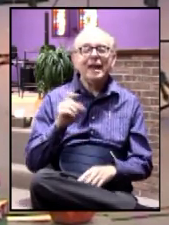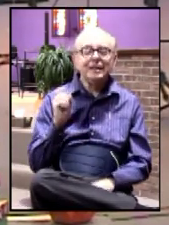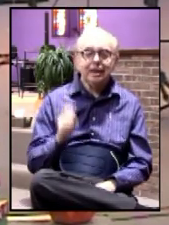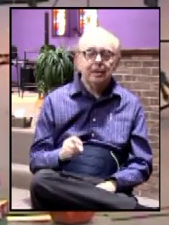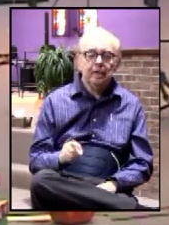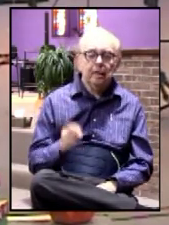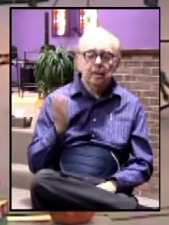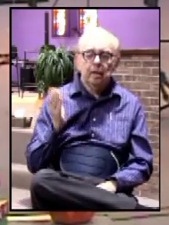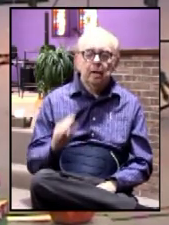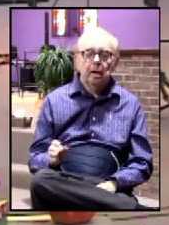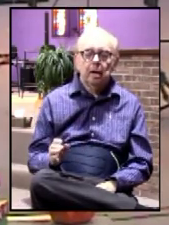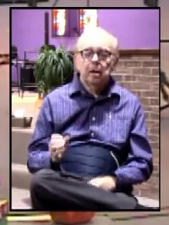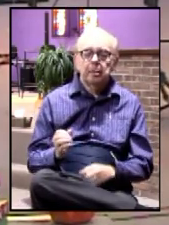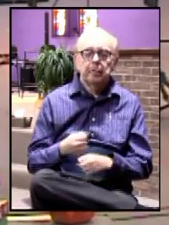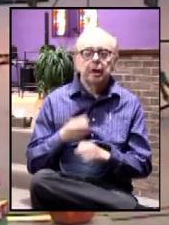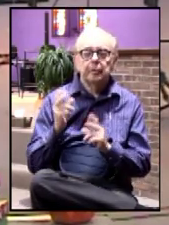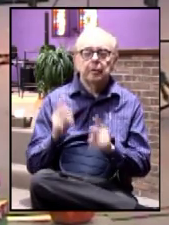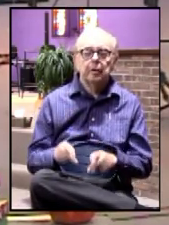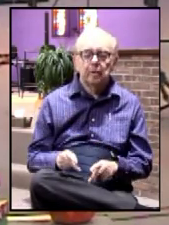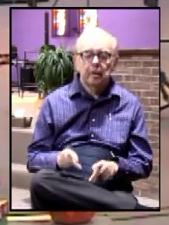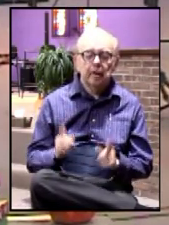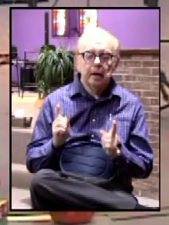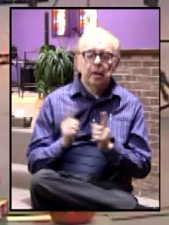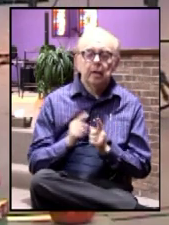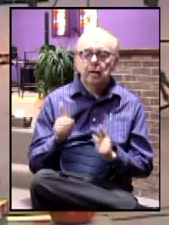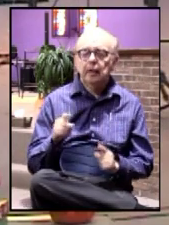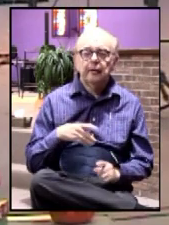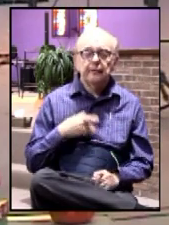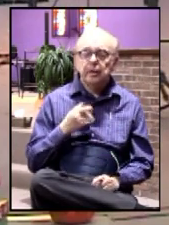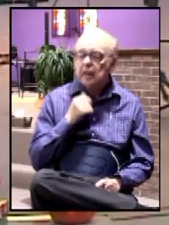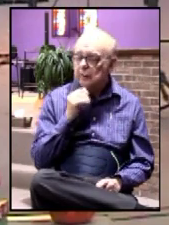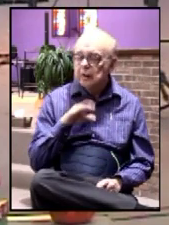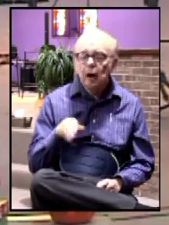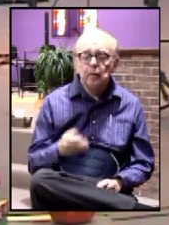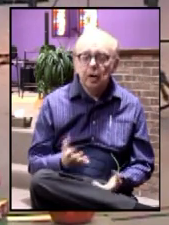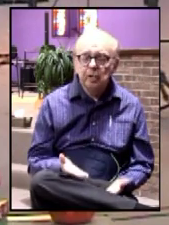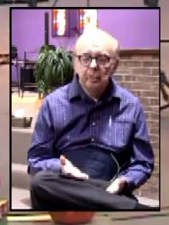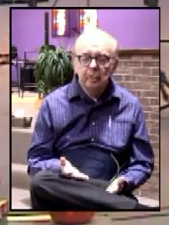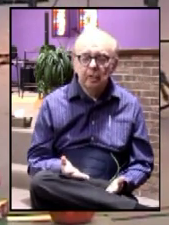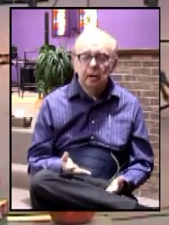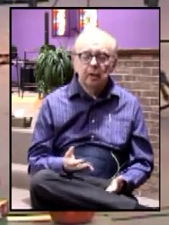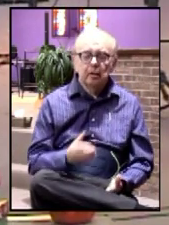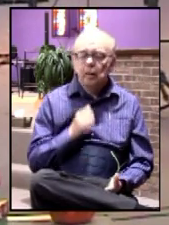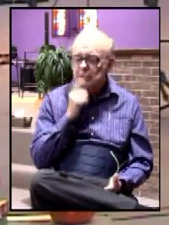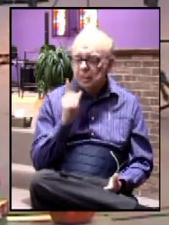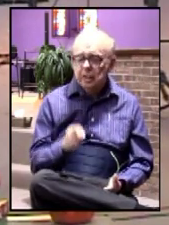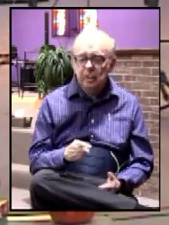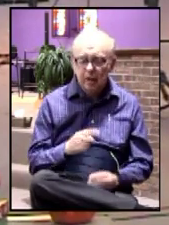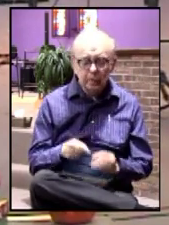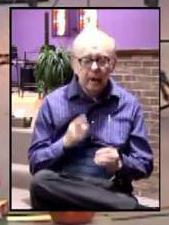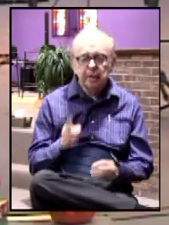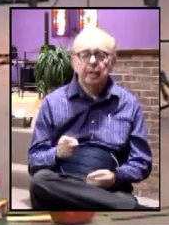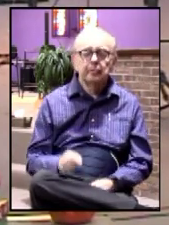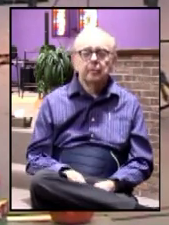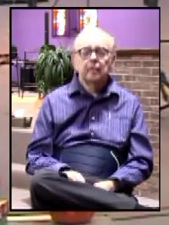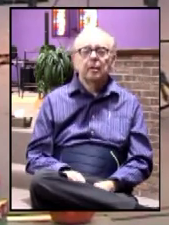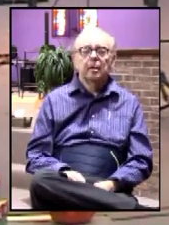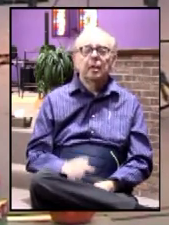He never made anybody who ever met him felt unwelcome or not needed around